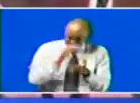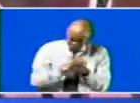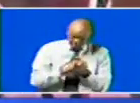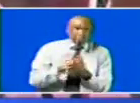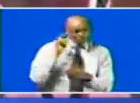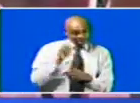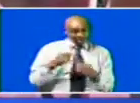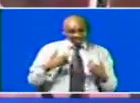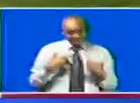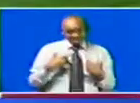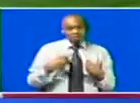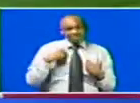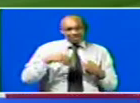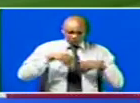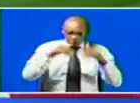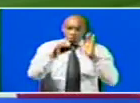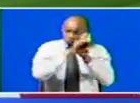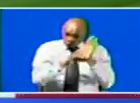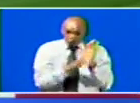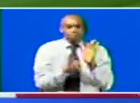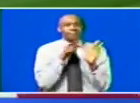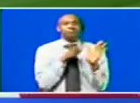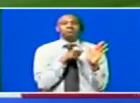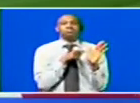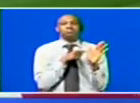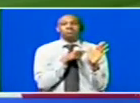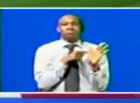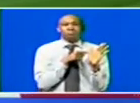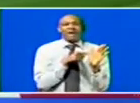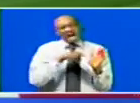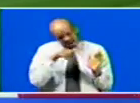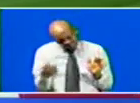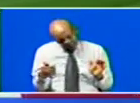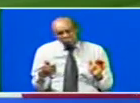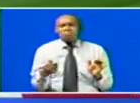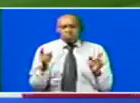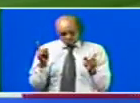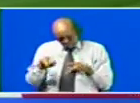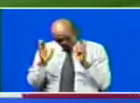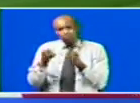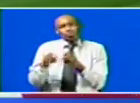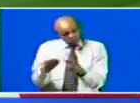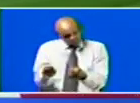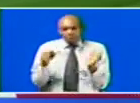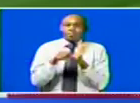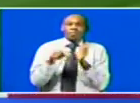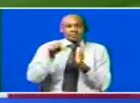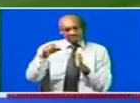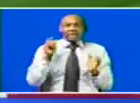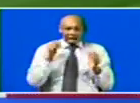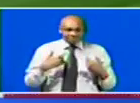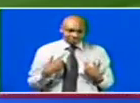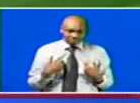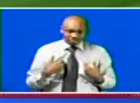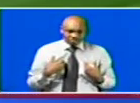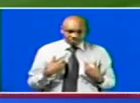adhere to the constitutional provision that alternative dispute resolution ought to be the first resort